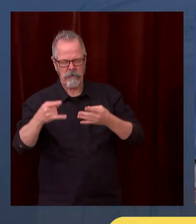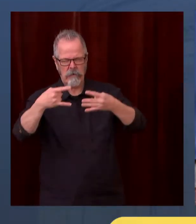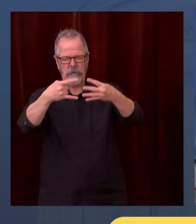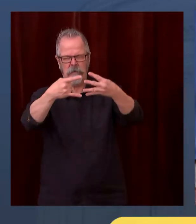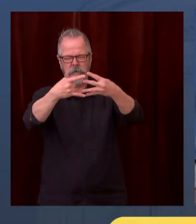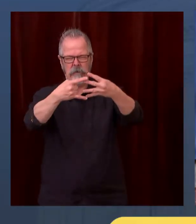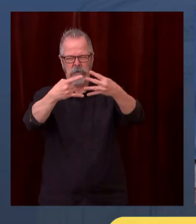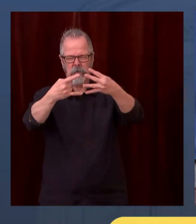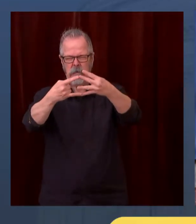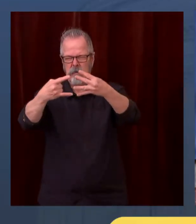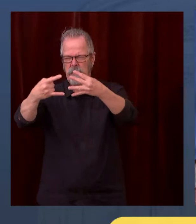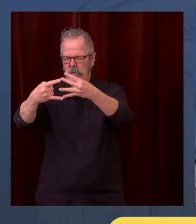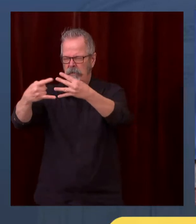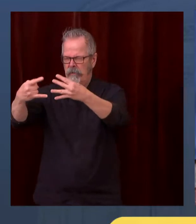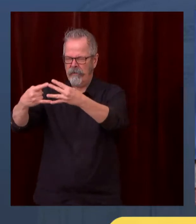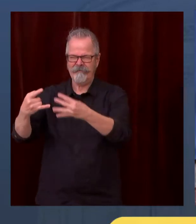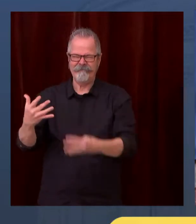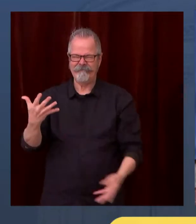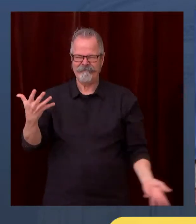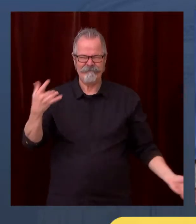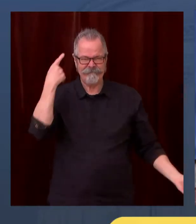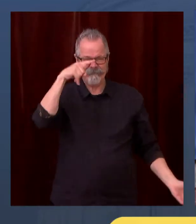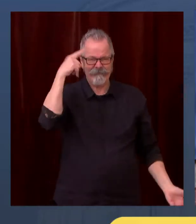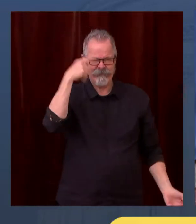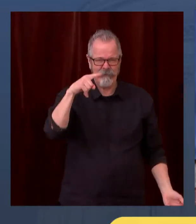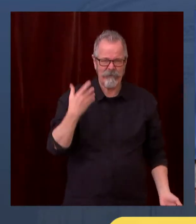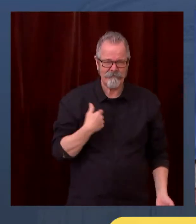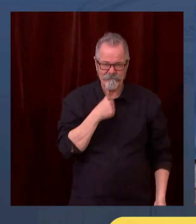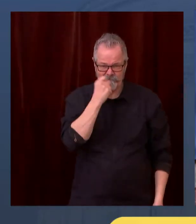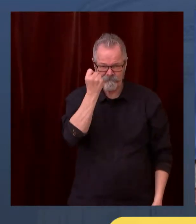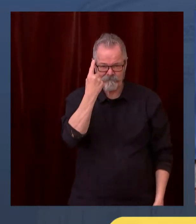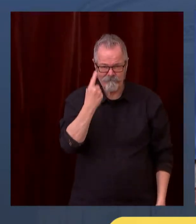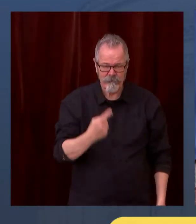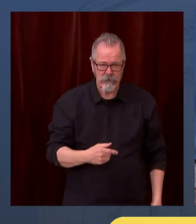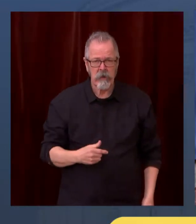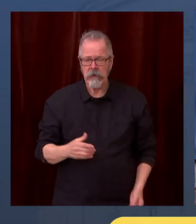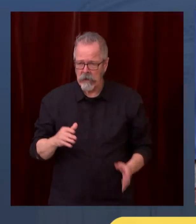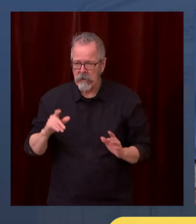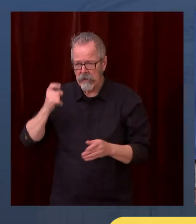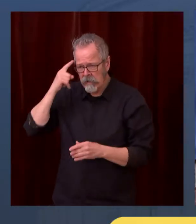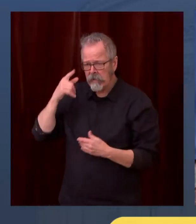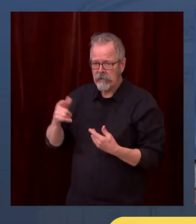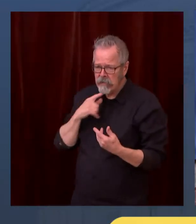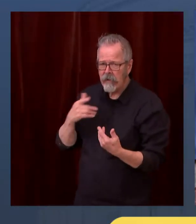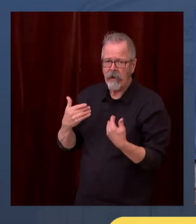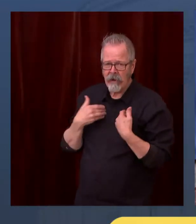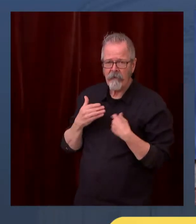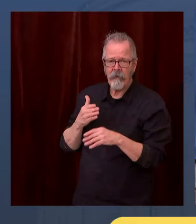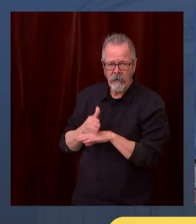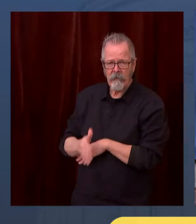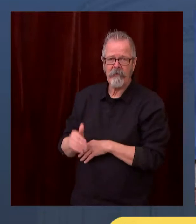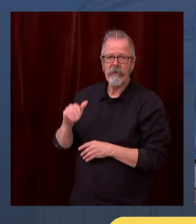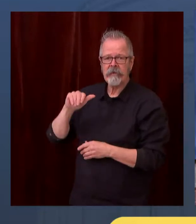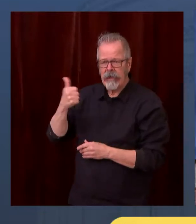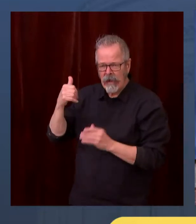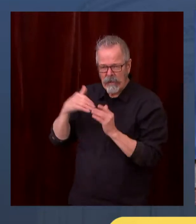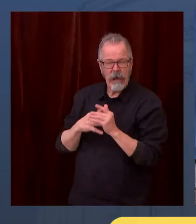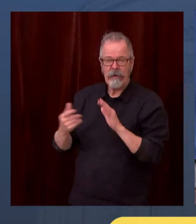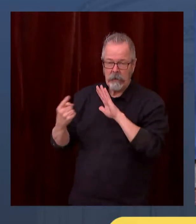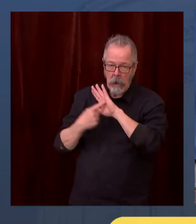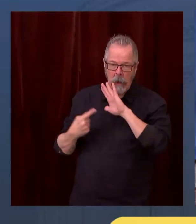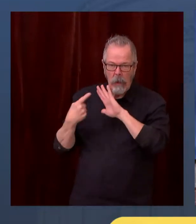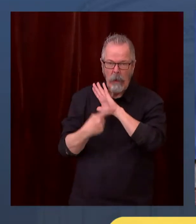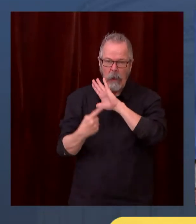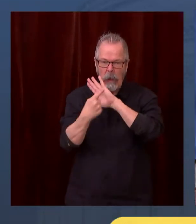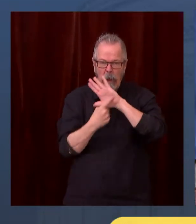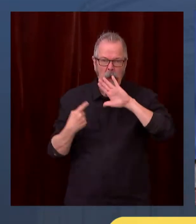plan. There are 10,000 legitimate criticisms of what we've done here, where we've drawn the lines, how fast we've